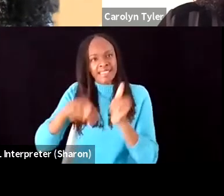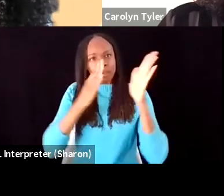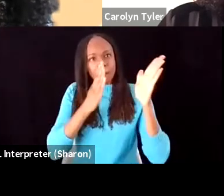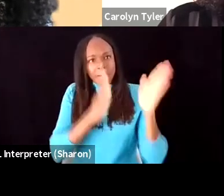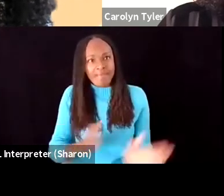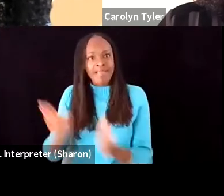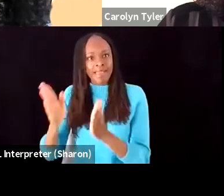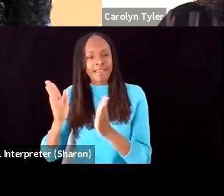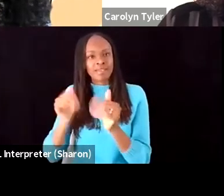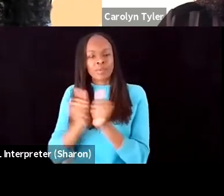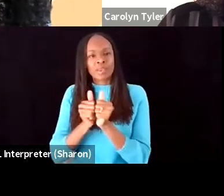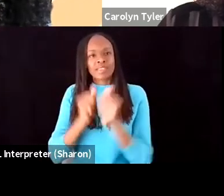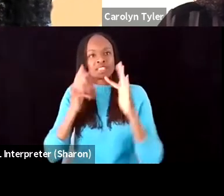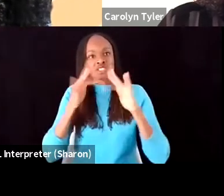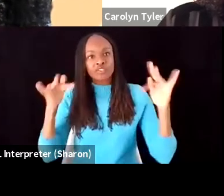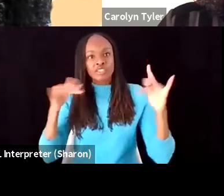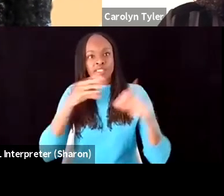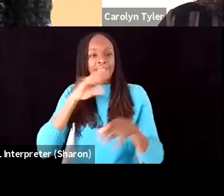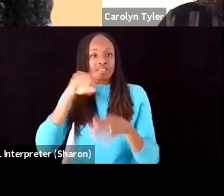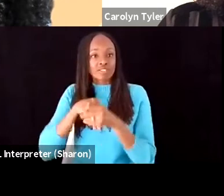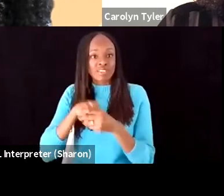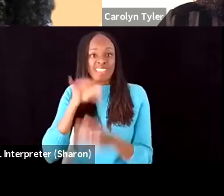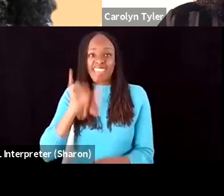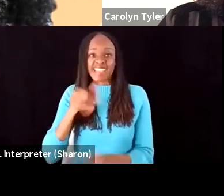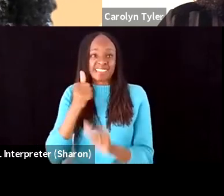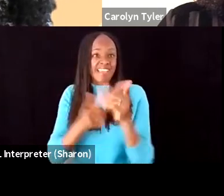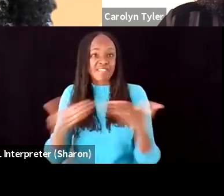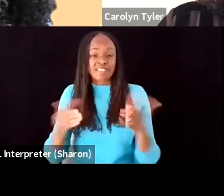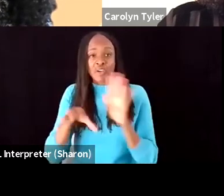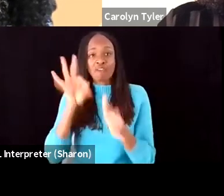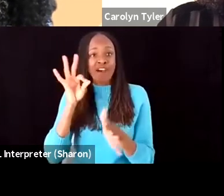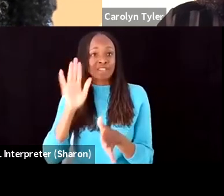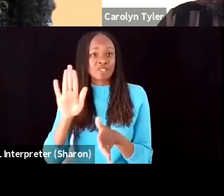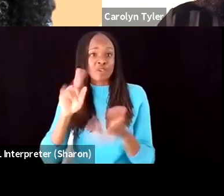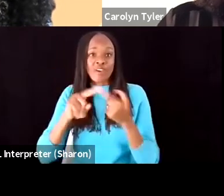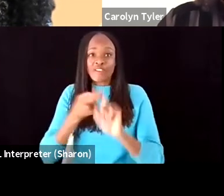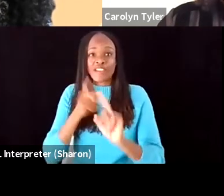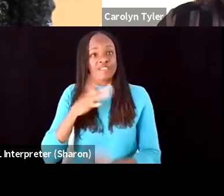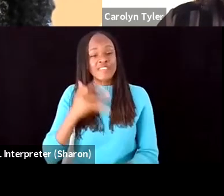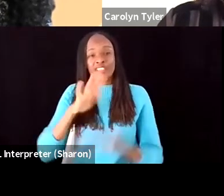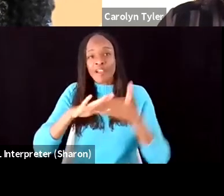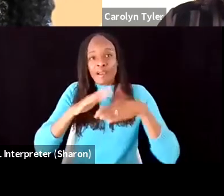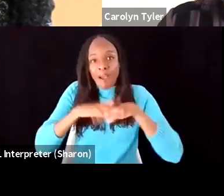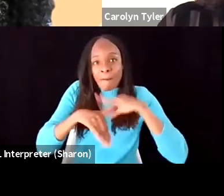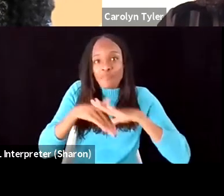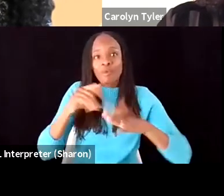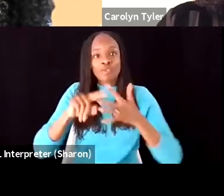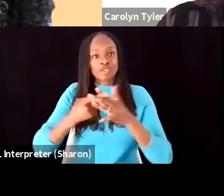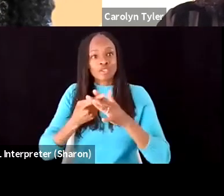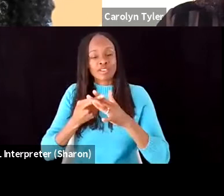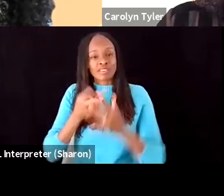diversity and inclusion is everything. So find your friend that you feel comfortable with, start it off there. And if